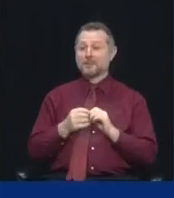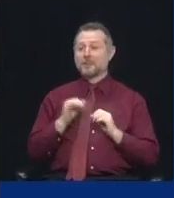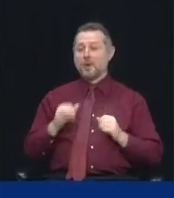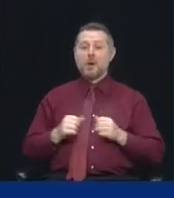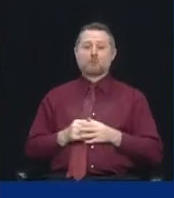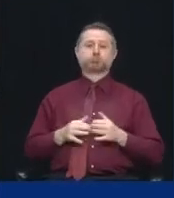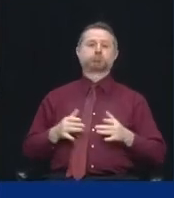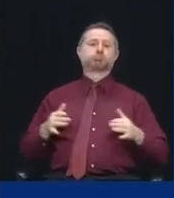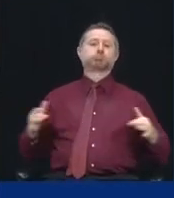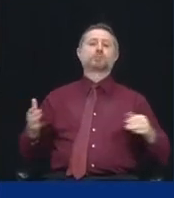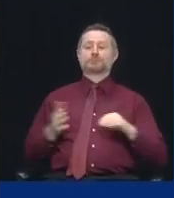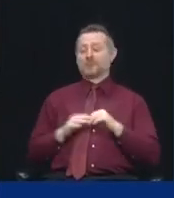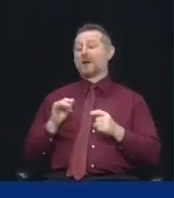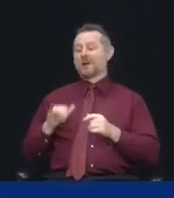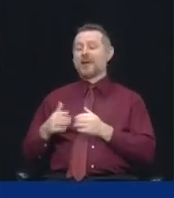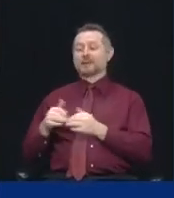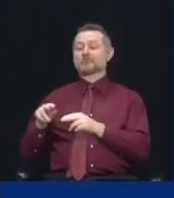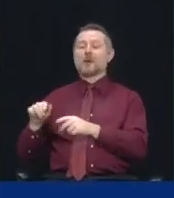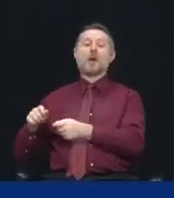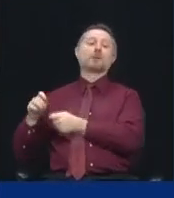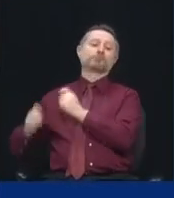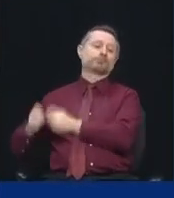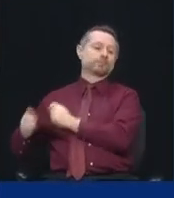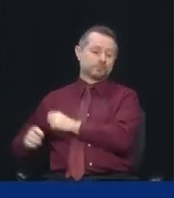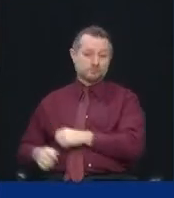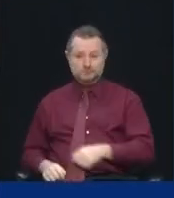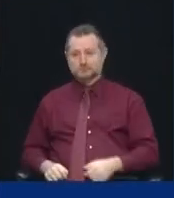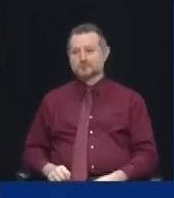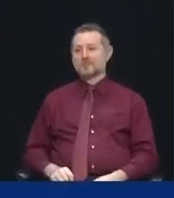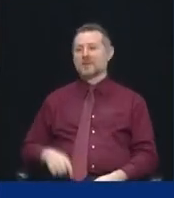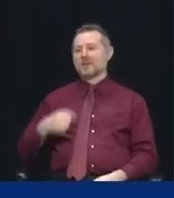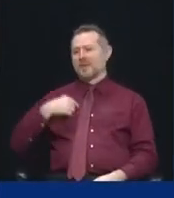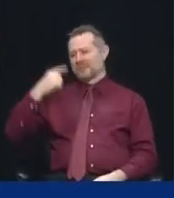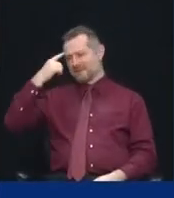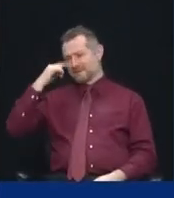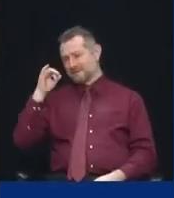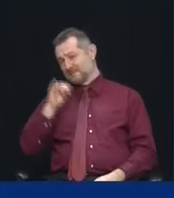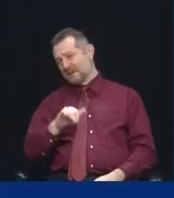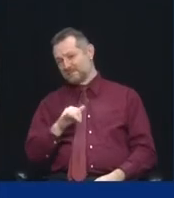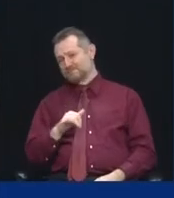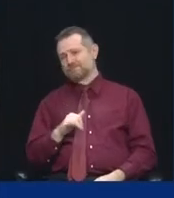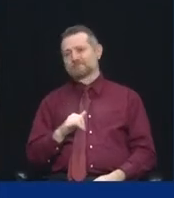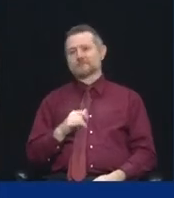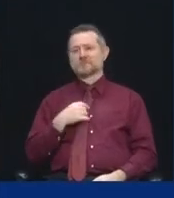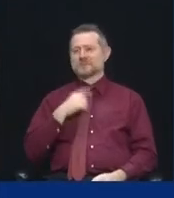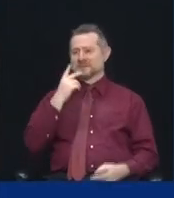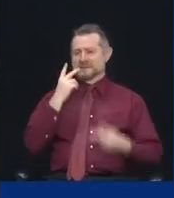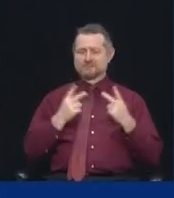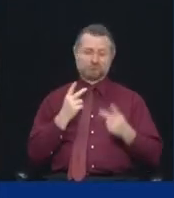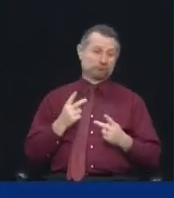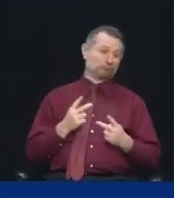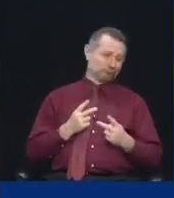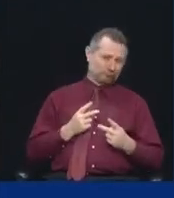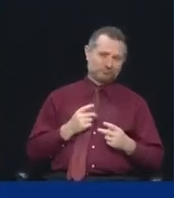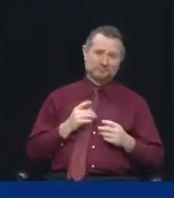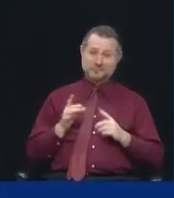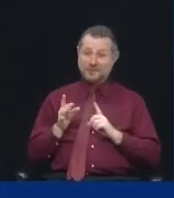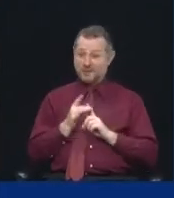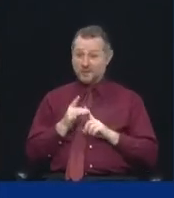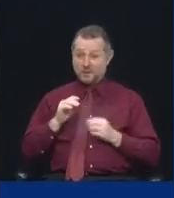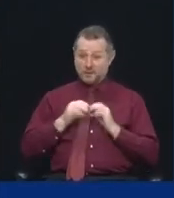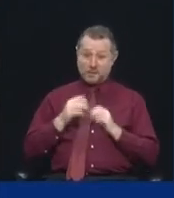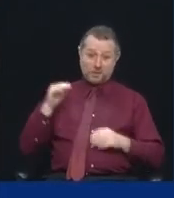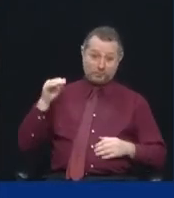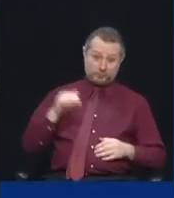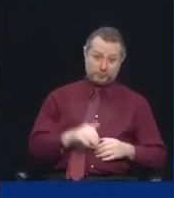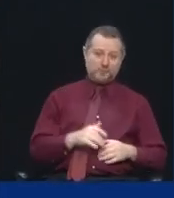can get revised. If there's a drop off, which I think is, you know, what we're seeing, then, right, then it will take